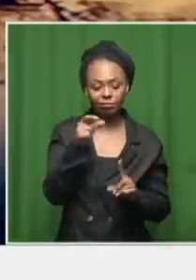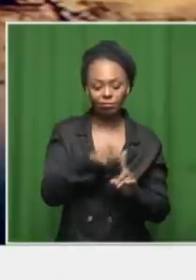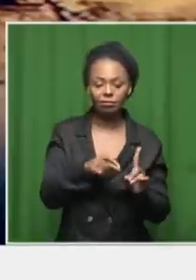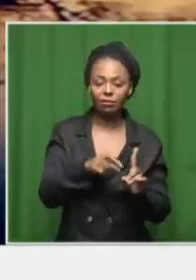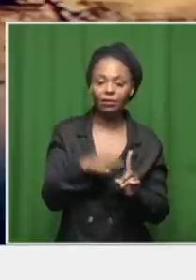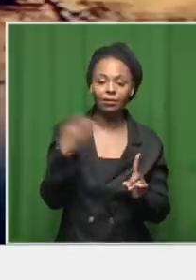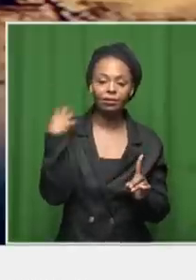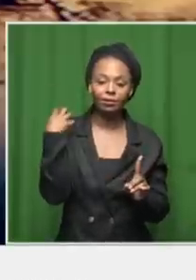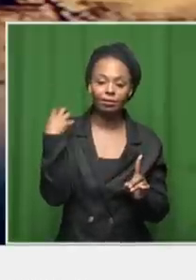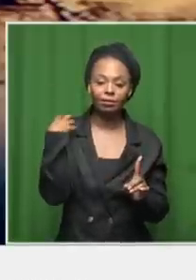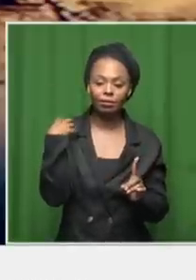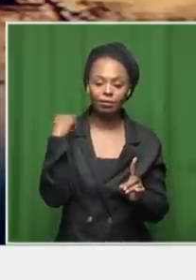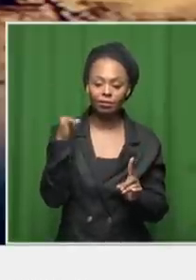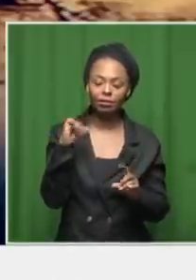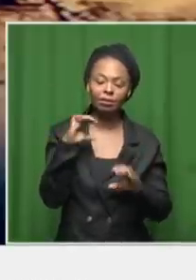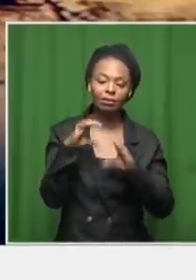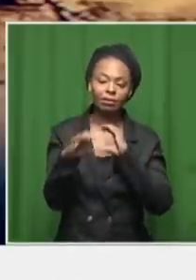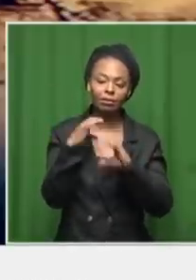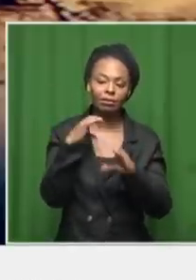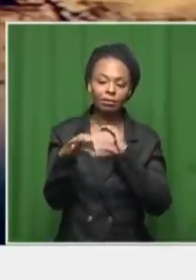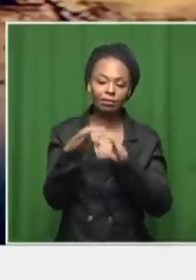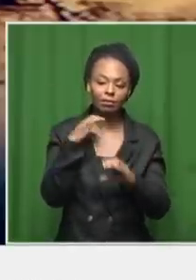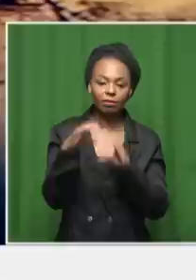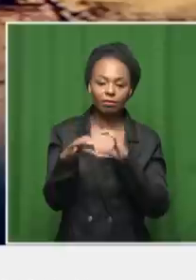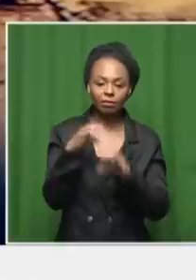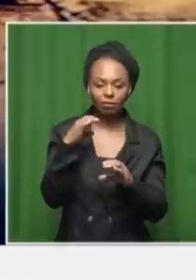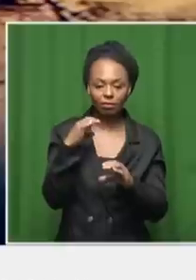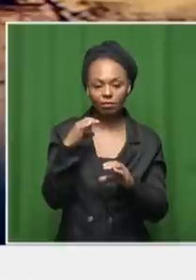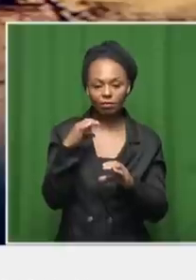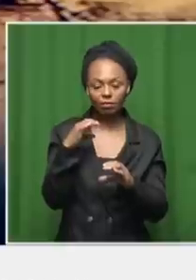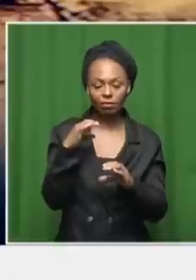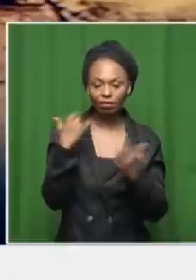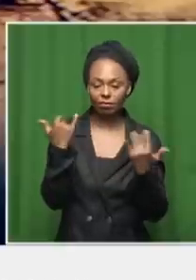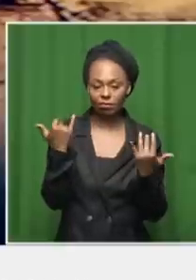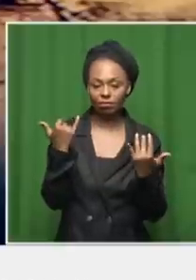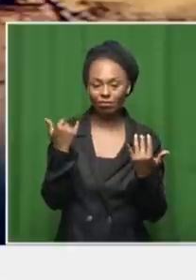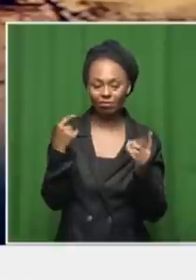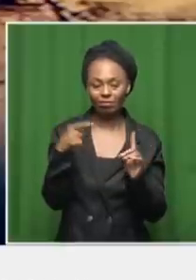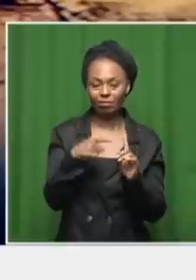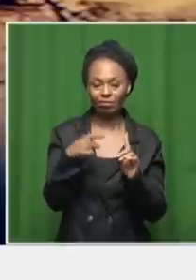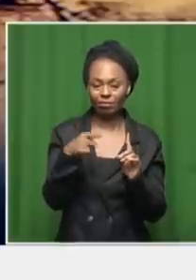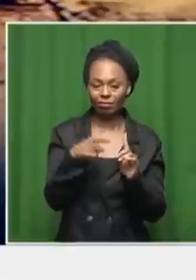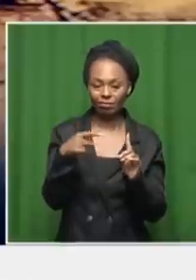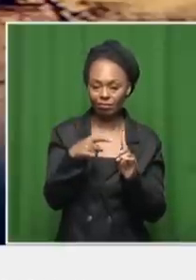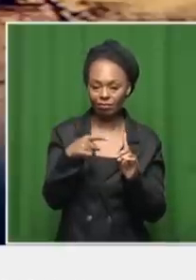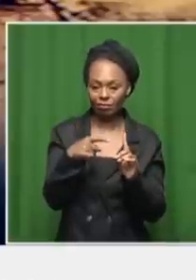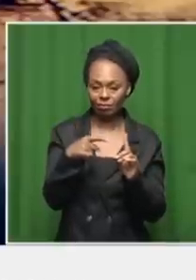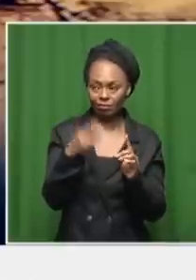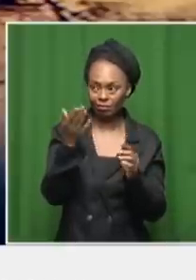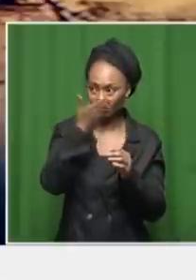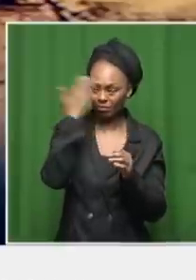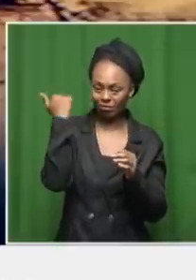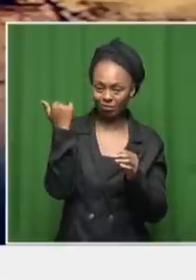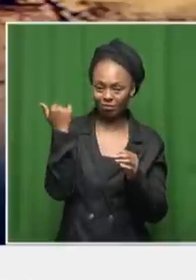minister of communications, electronic communications, is not a fair with Starlink?